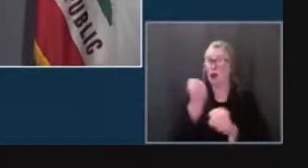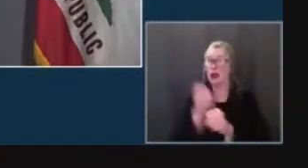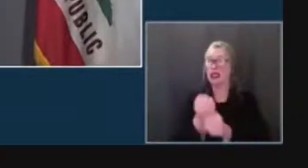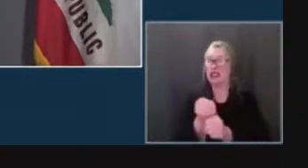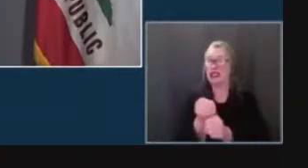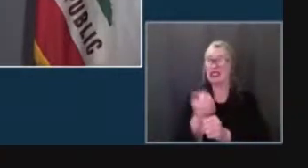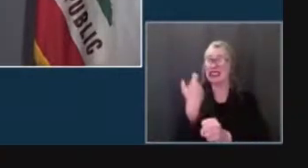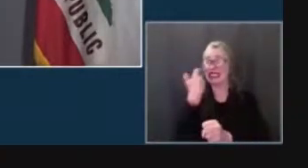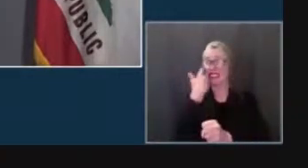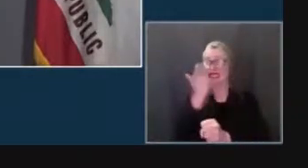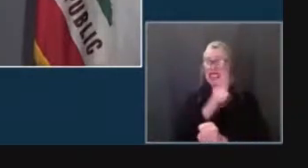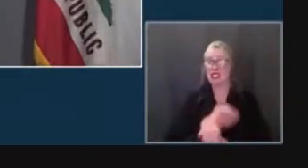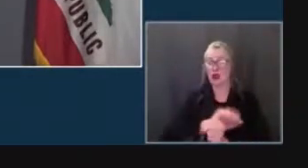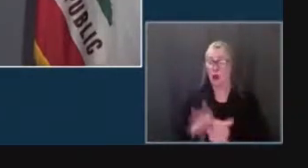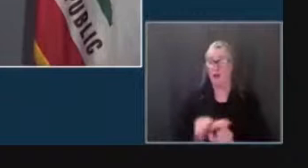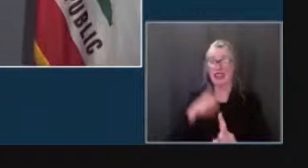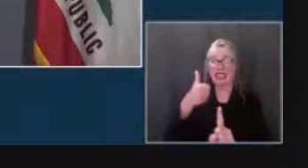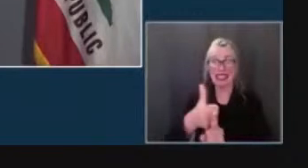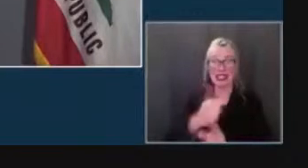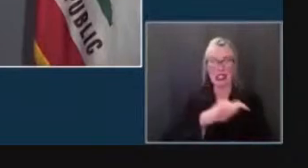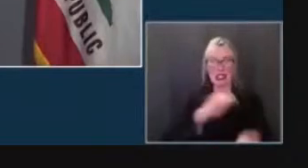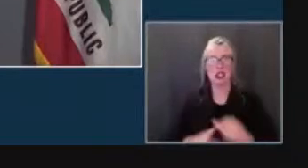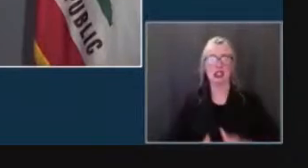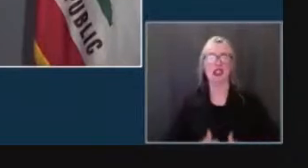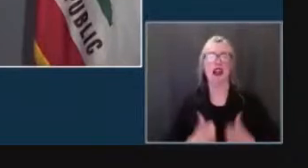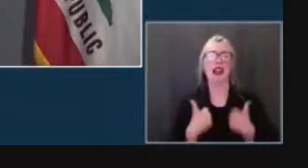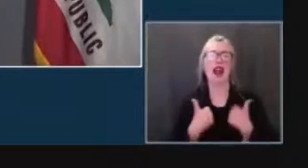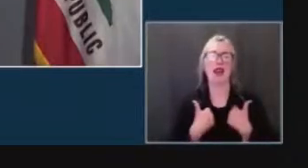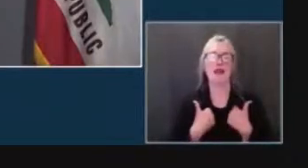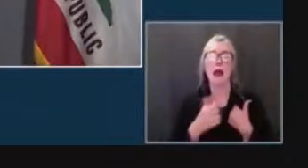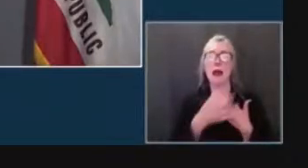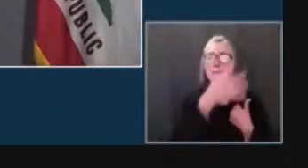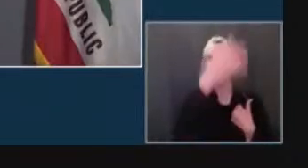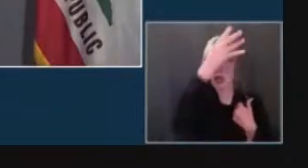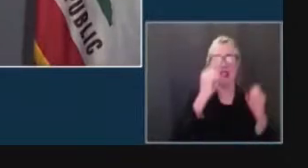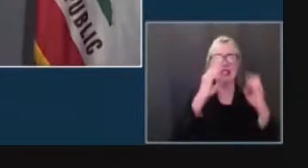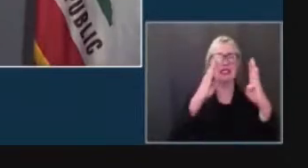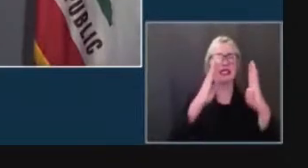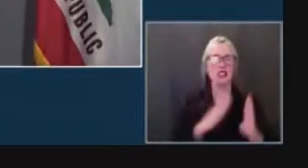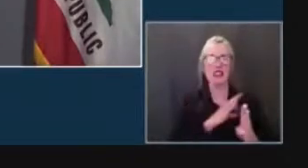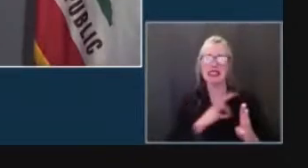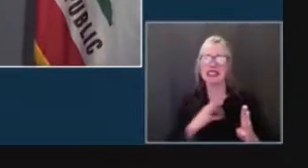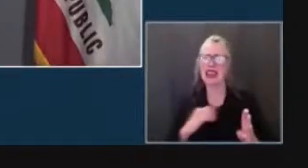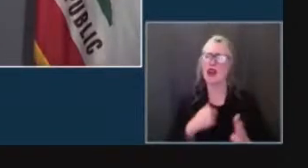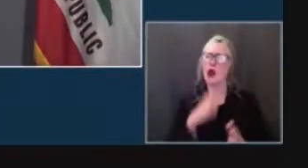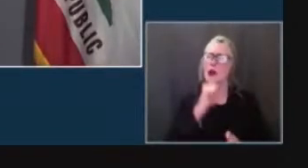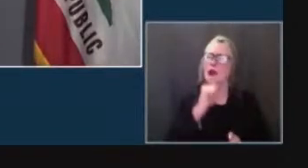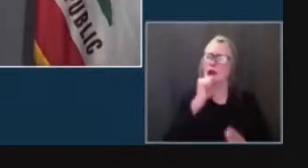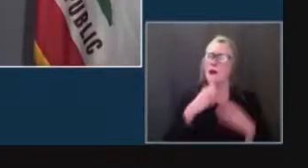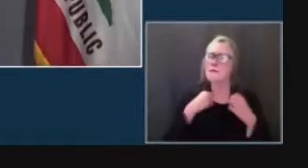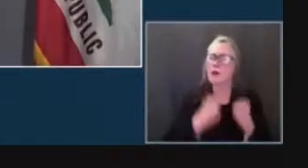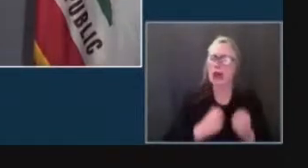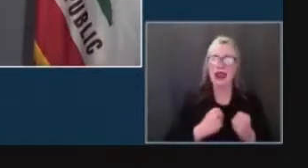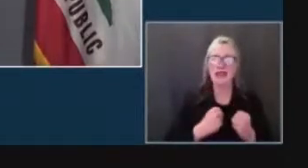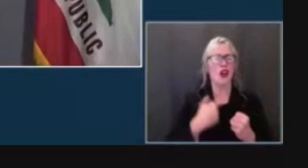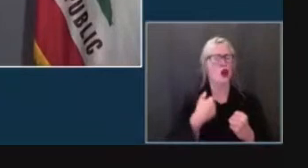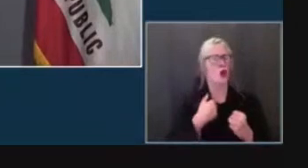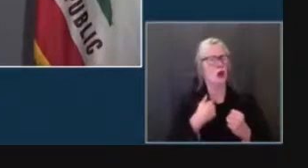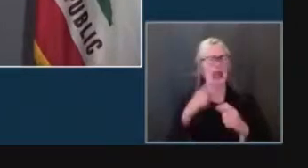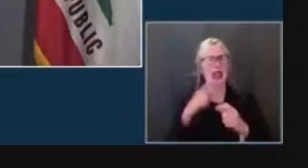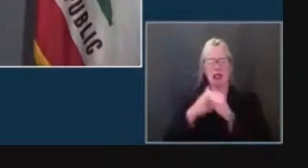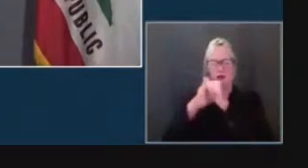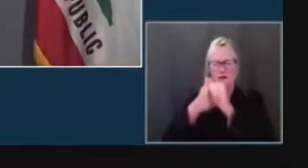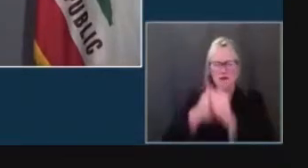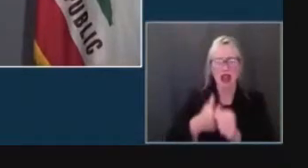parents, students, educators, we simultaneously braved and fearfully bowed but not broken by what we can